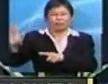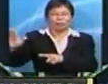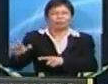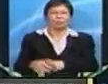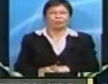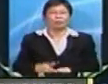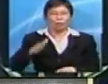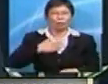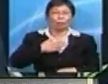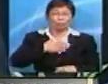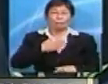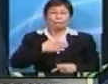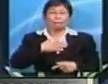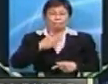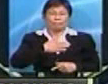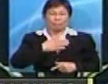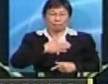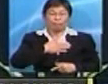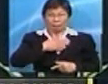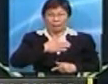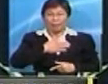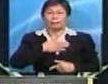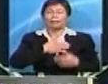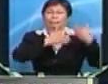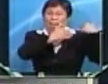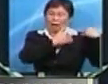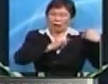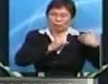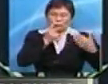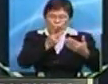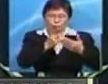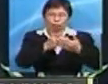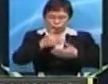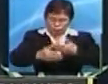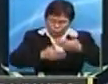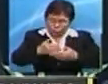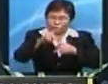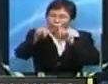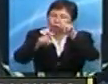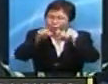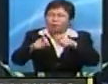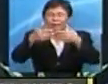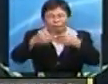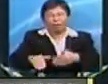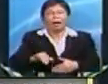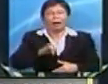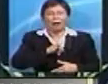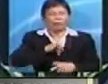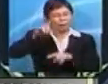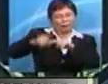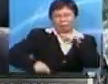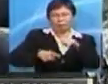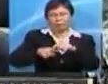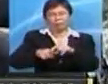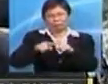On our part, I would like to go through the process of the inquiry. And like I said, we cannot stray